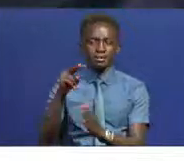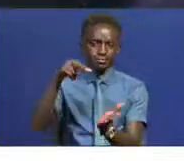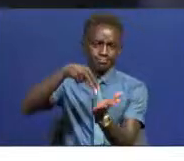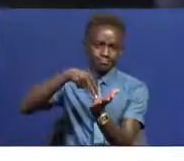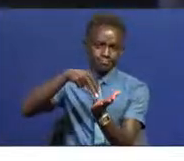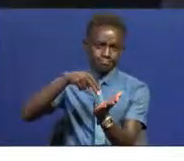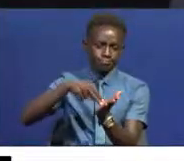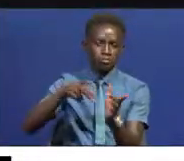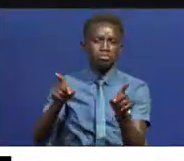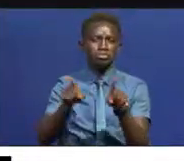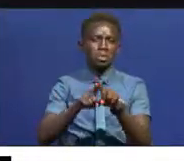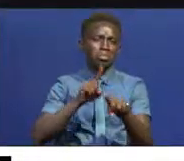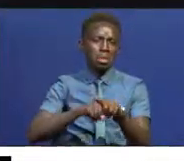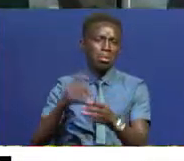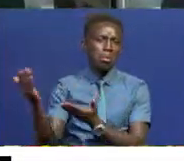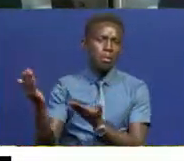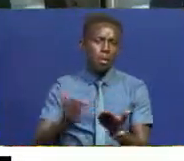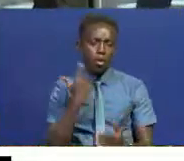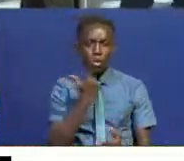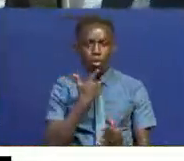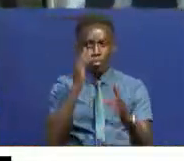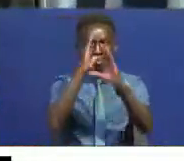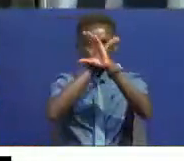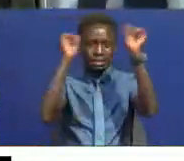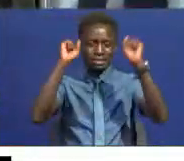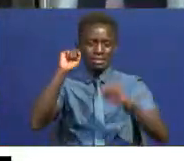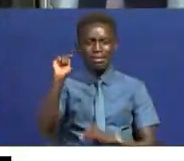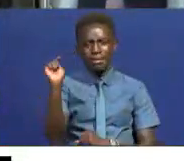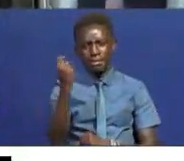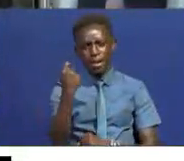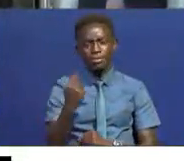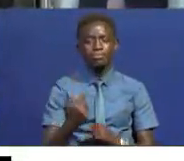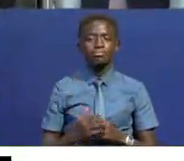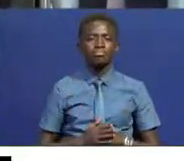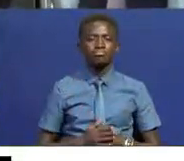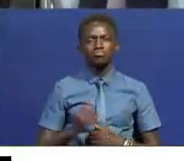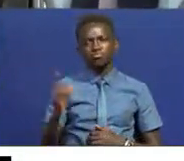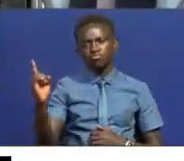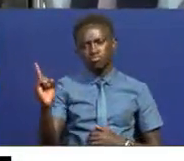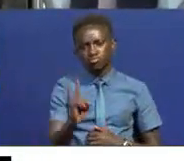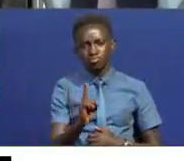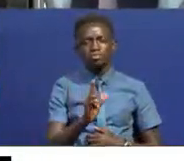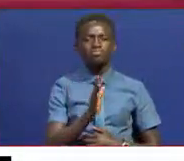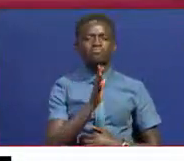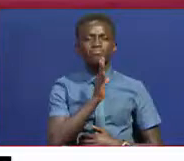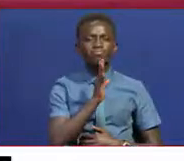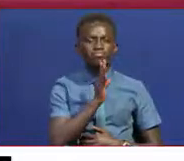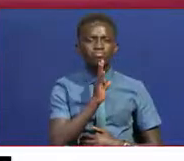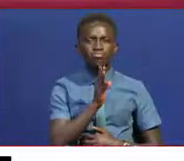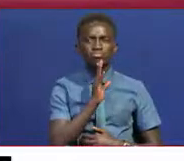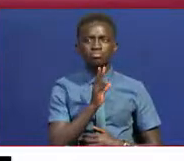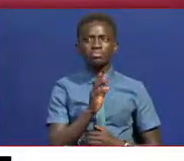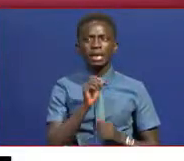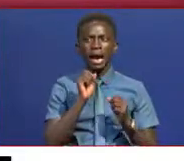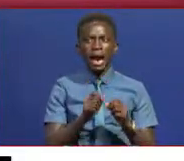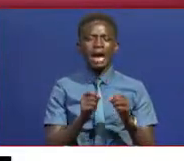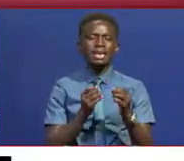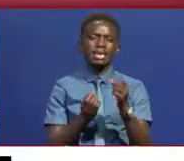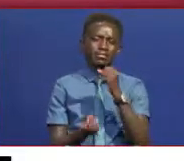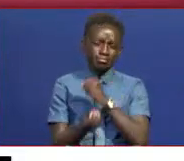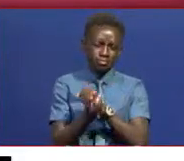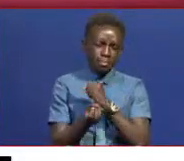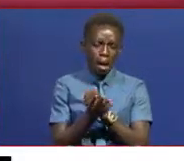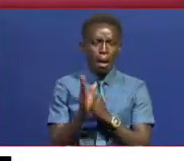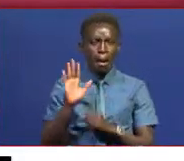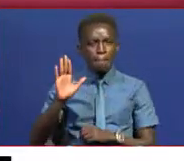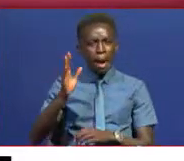President of the Republic of Kenya to come and speak and probably pronounce himself on hard and difficult decisions.